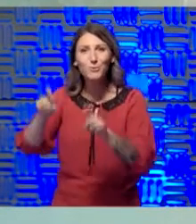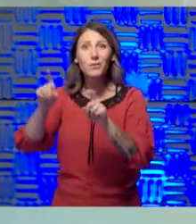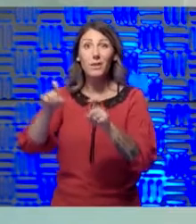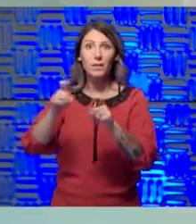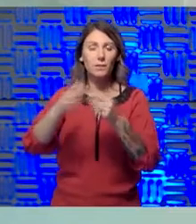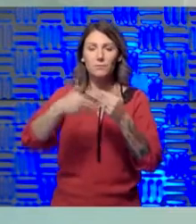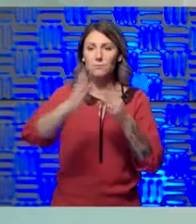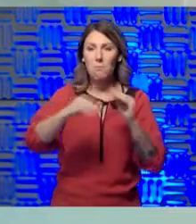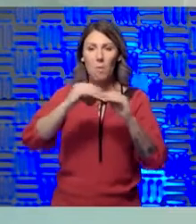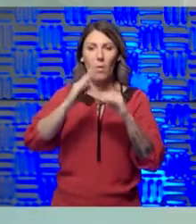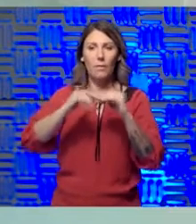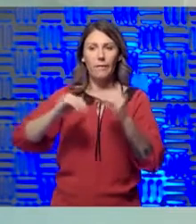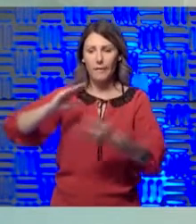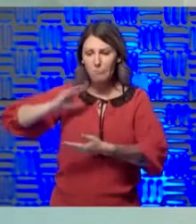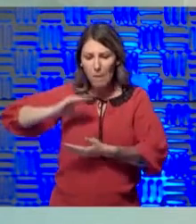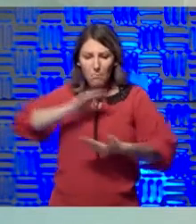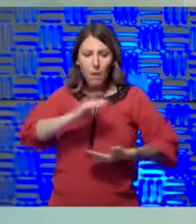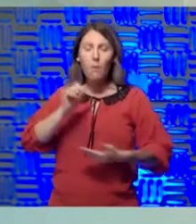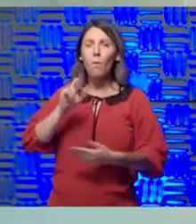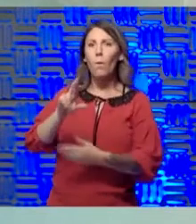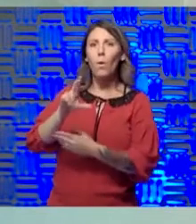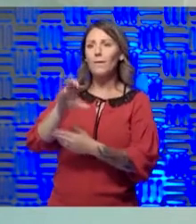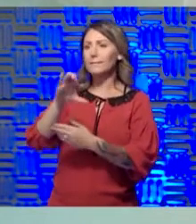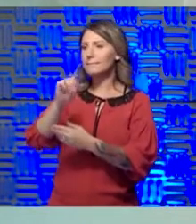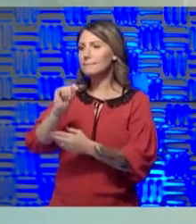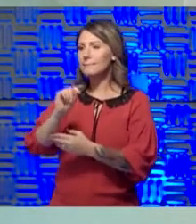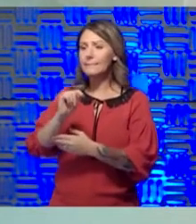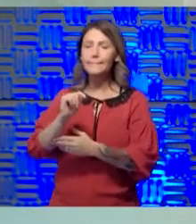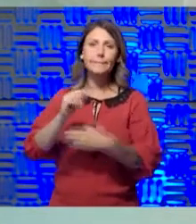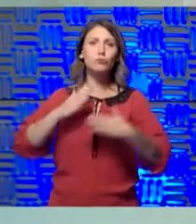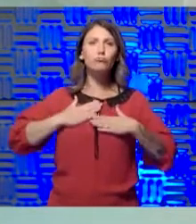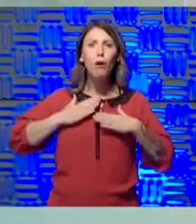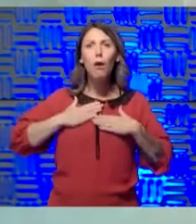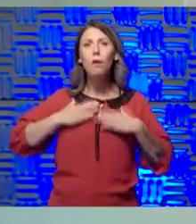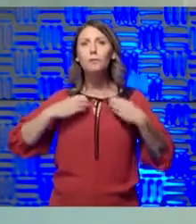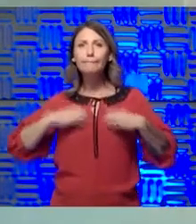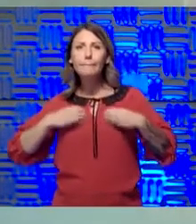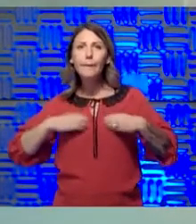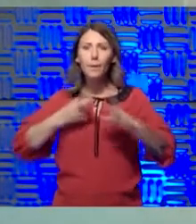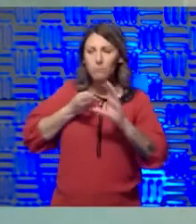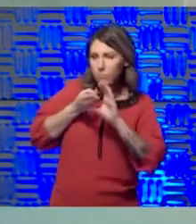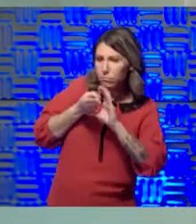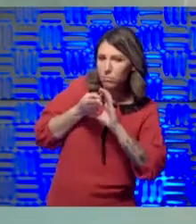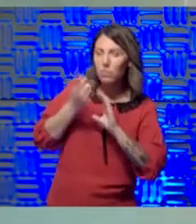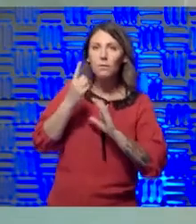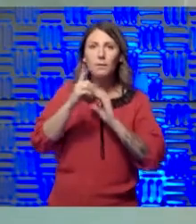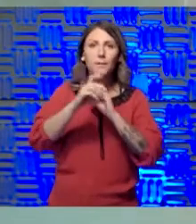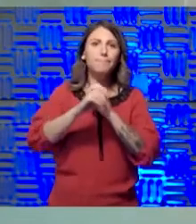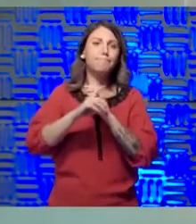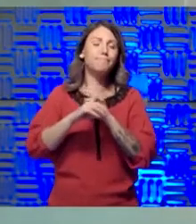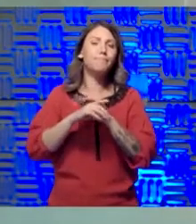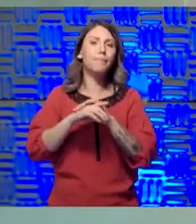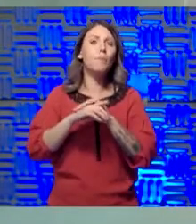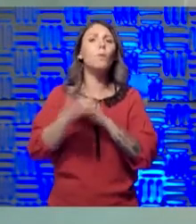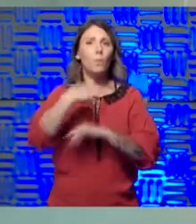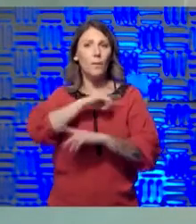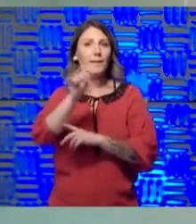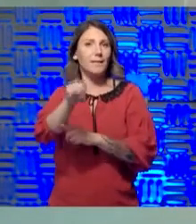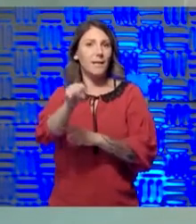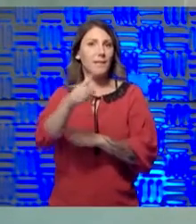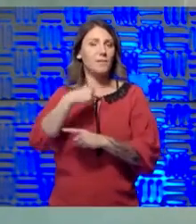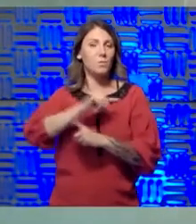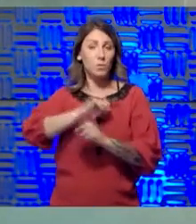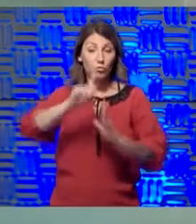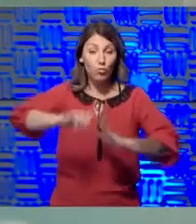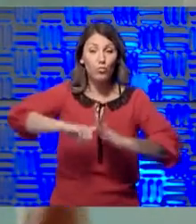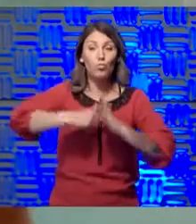mammograms and maybe even CT chest for tobacco users, et cetera. Correct. We have and are in the process of